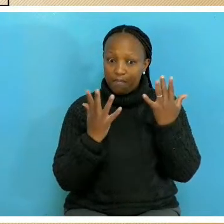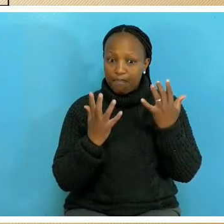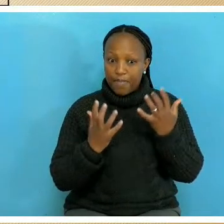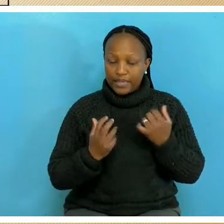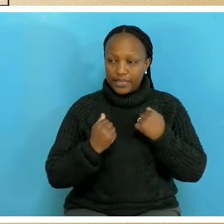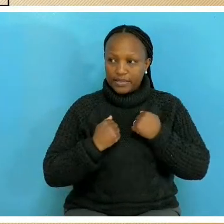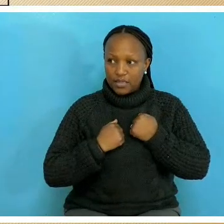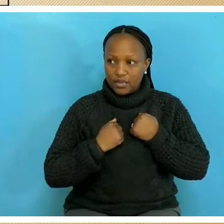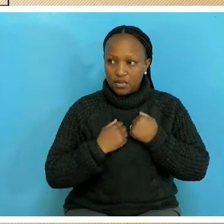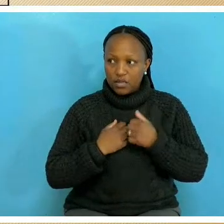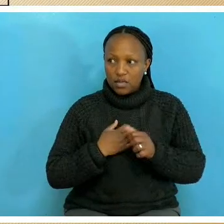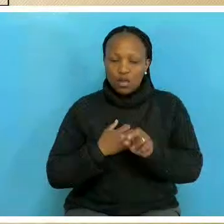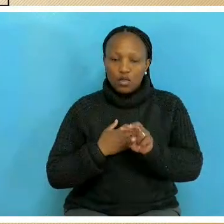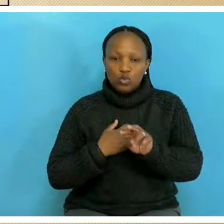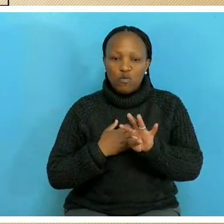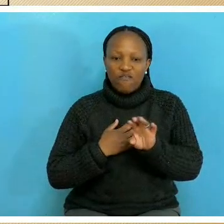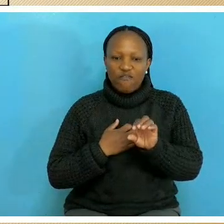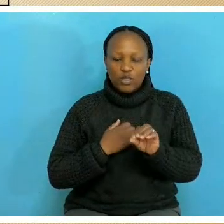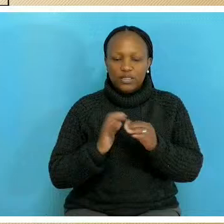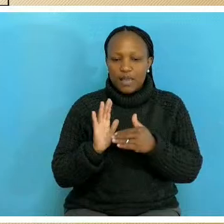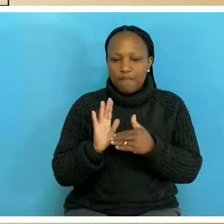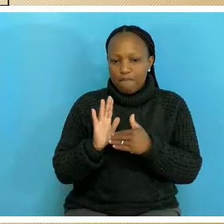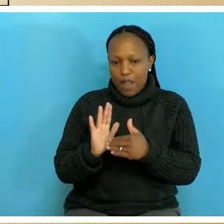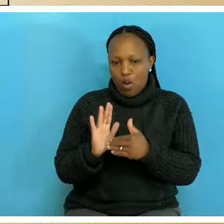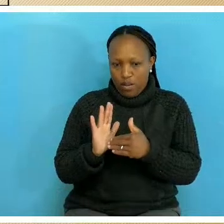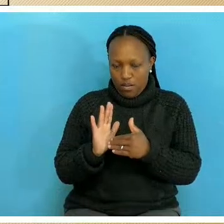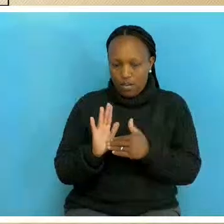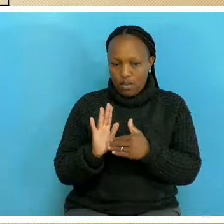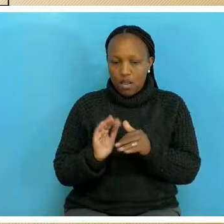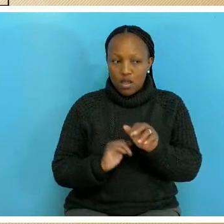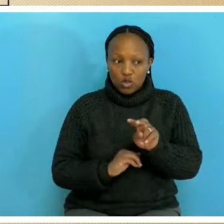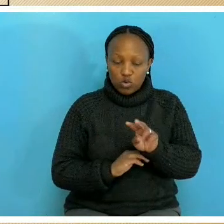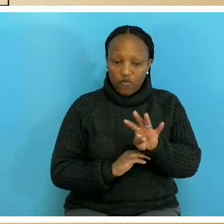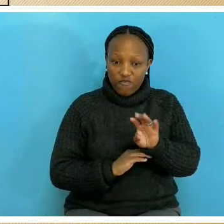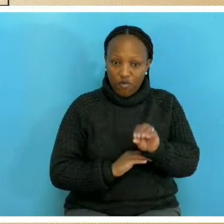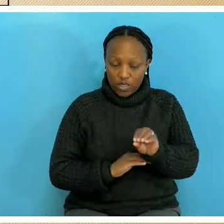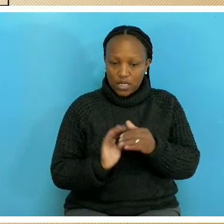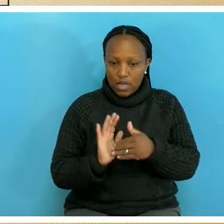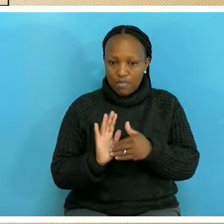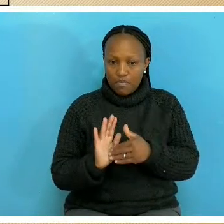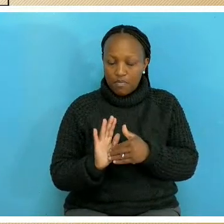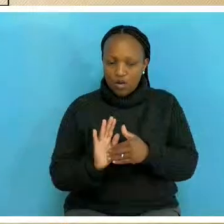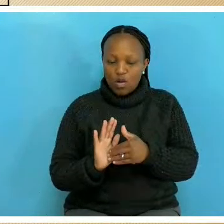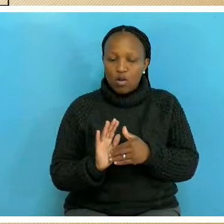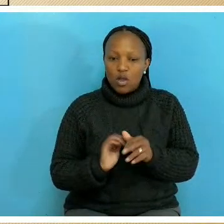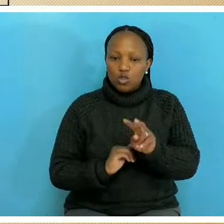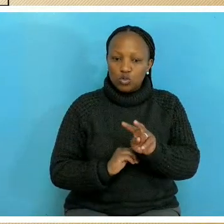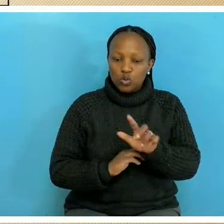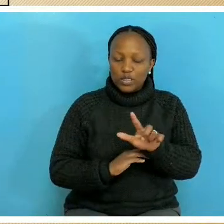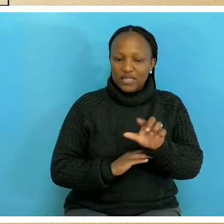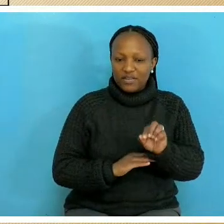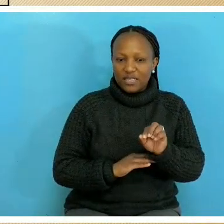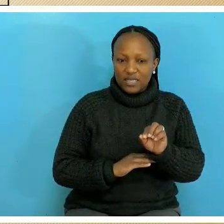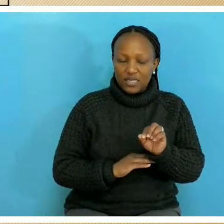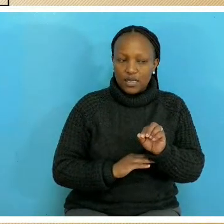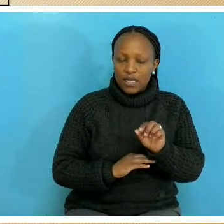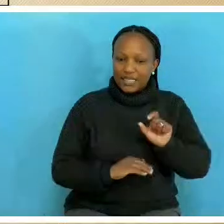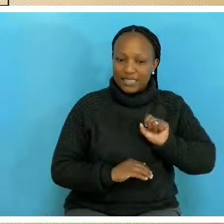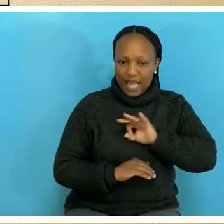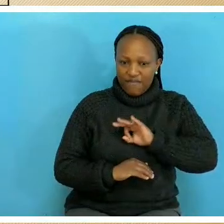about 240 million. Out of that 240, 170 is relating to employee